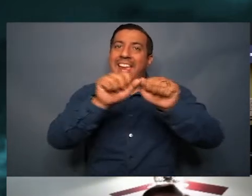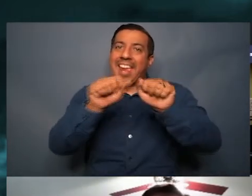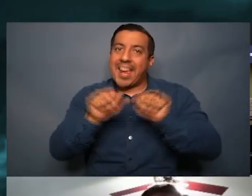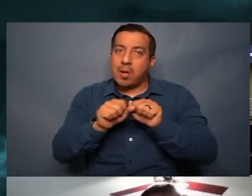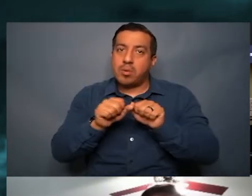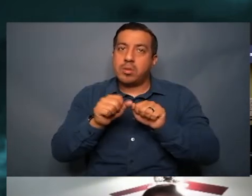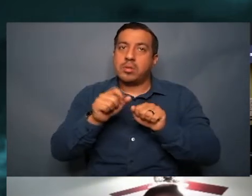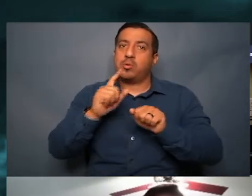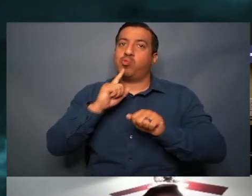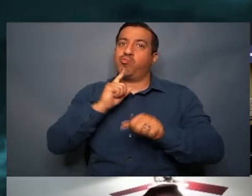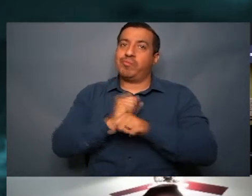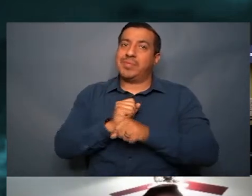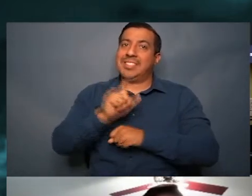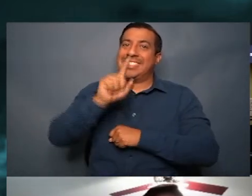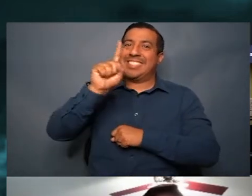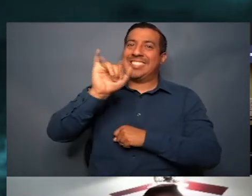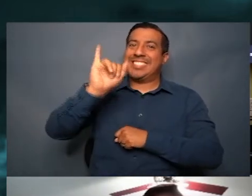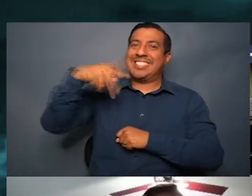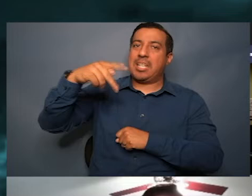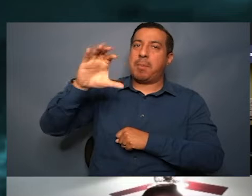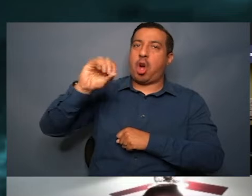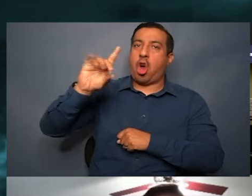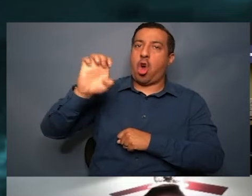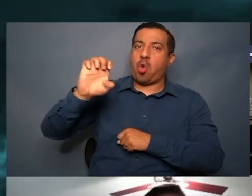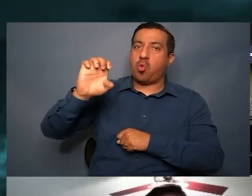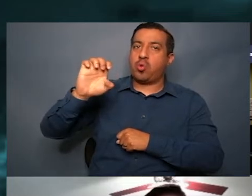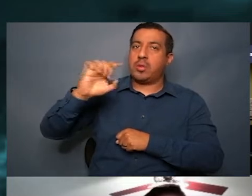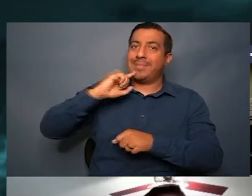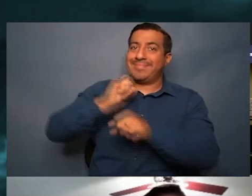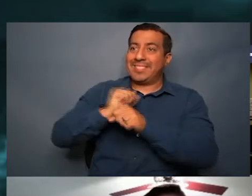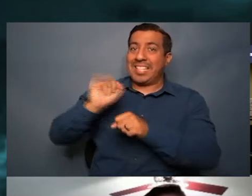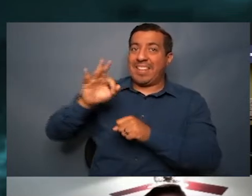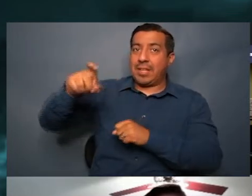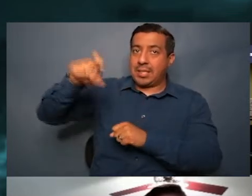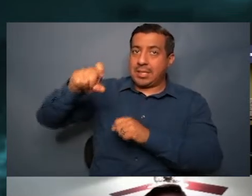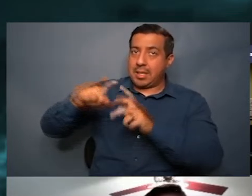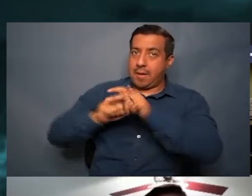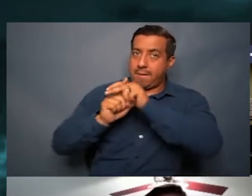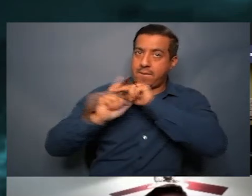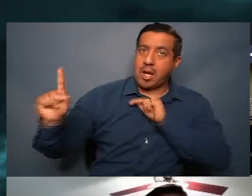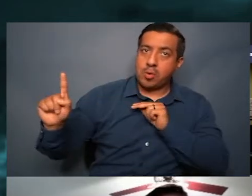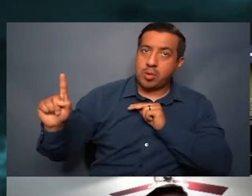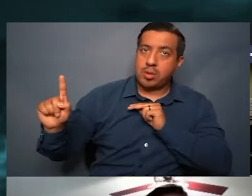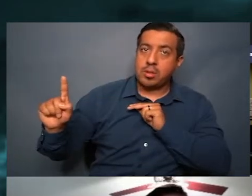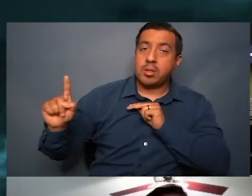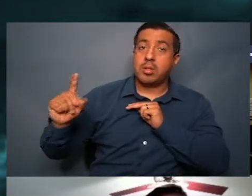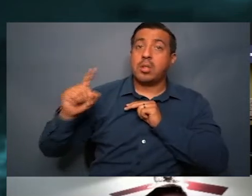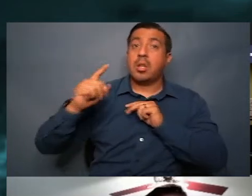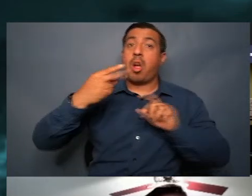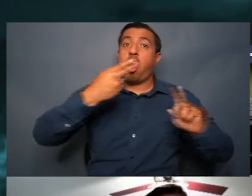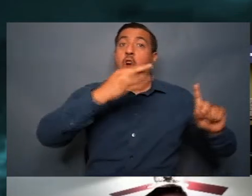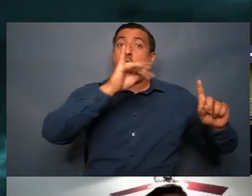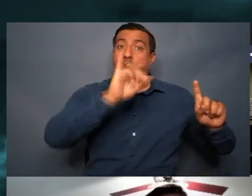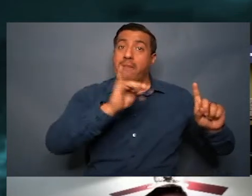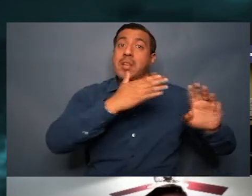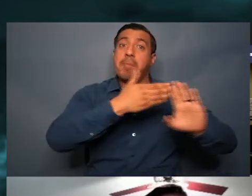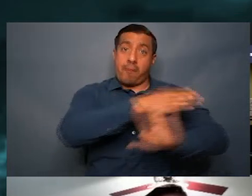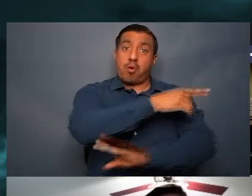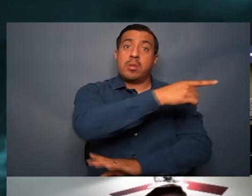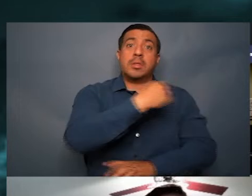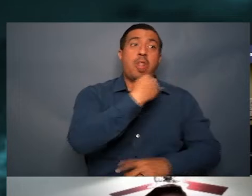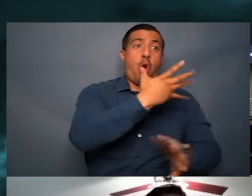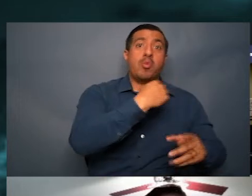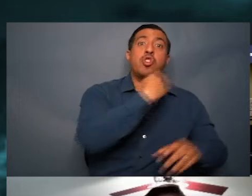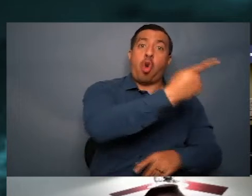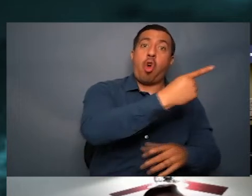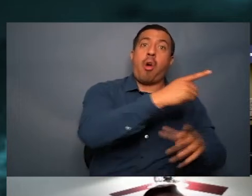those determined zip code zones. And just because you were asked to do this for Harvey and a big flood doesn't mean you're